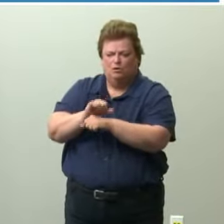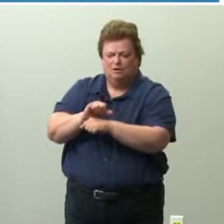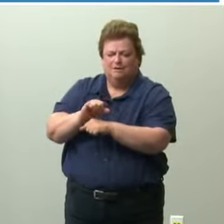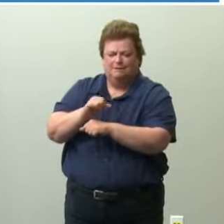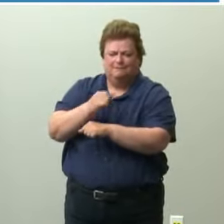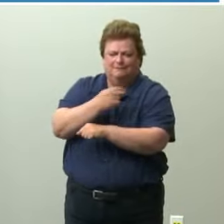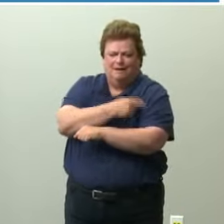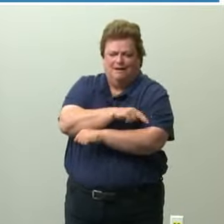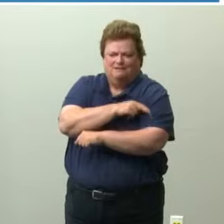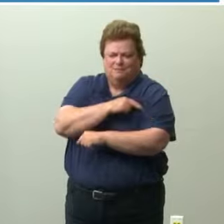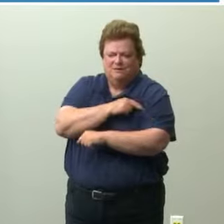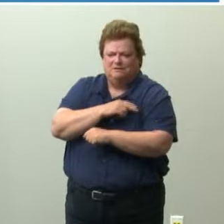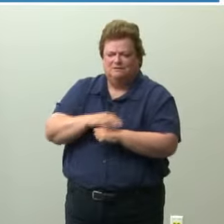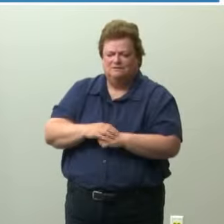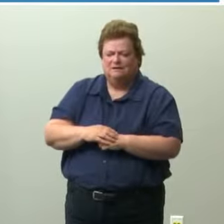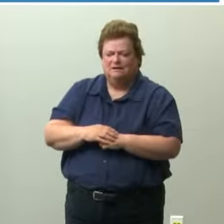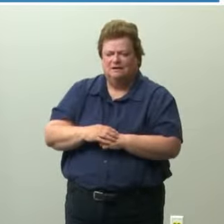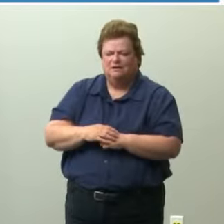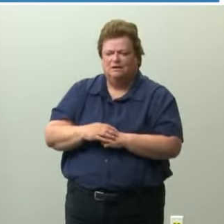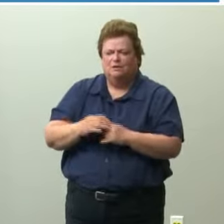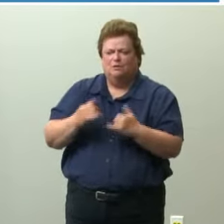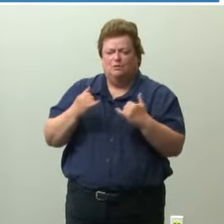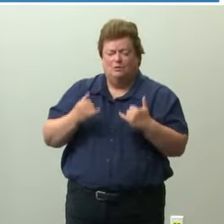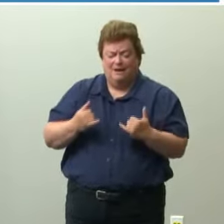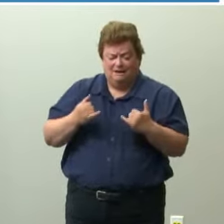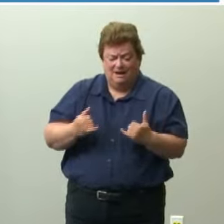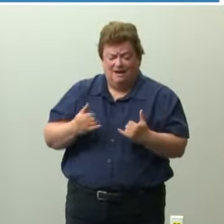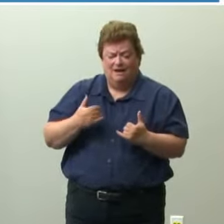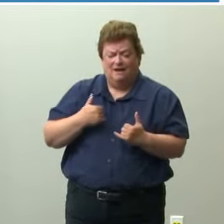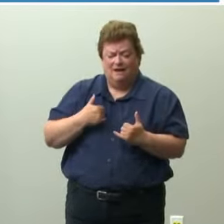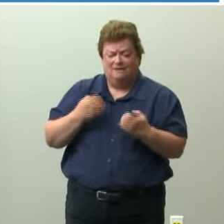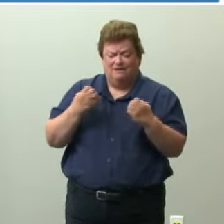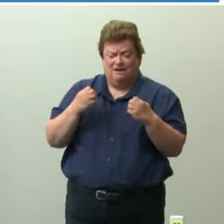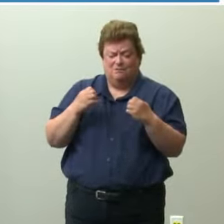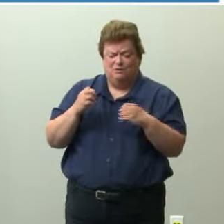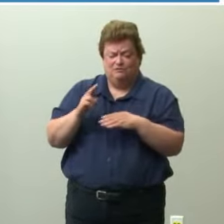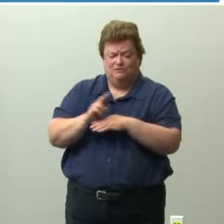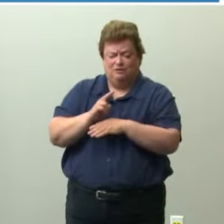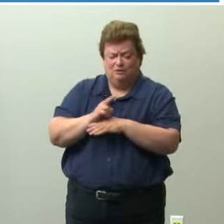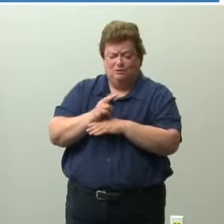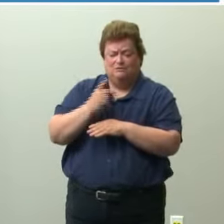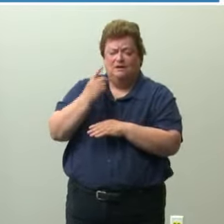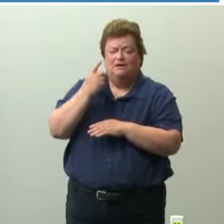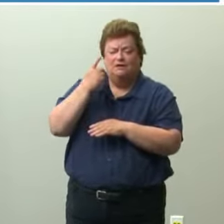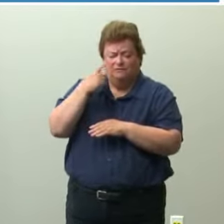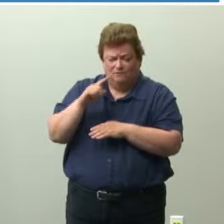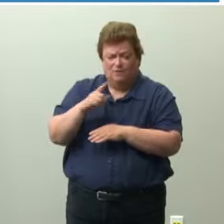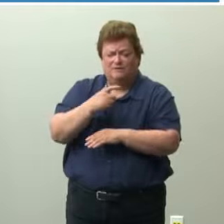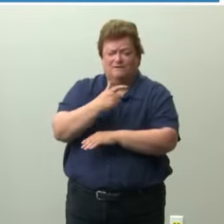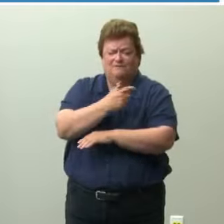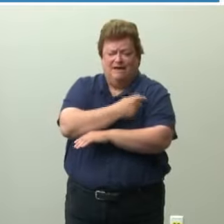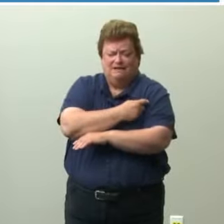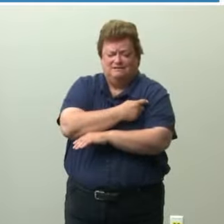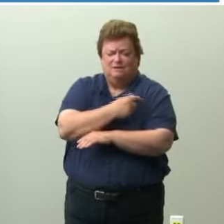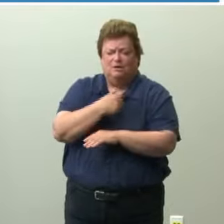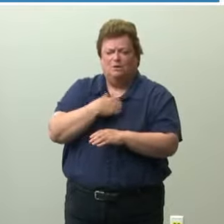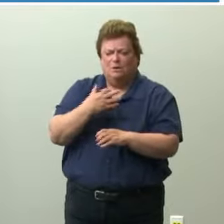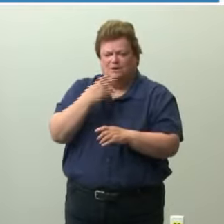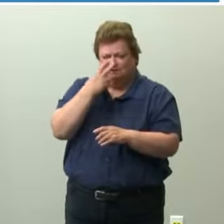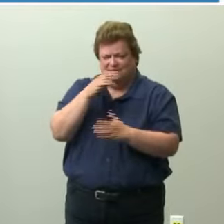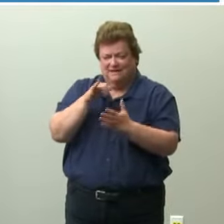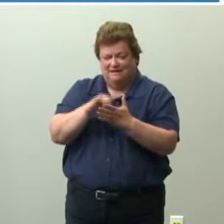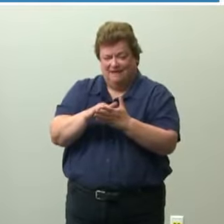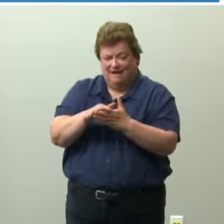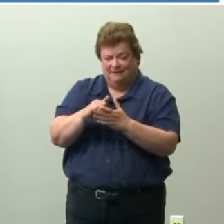right now, there's an emergency use authorization for the vaccine. We'd like to see that